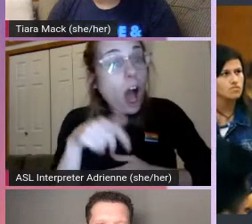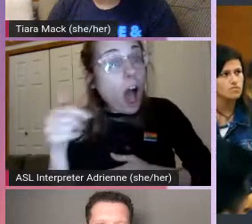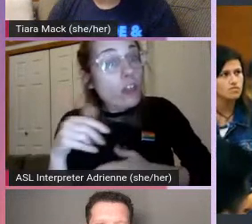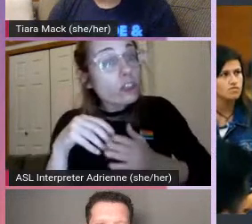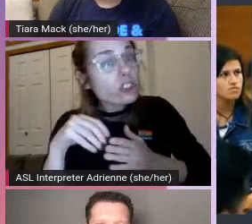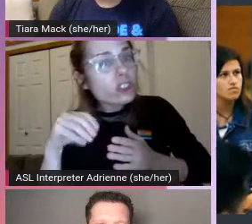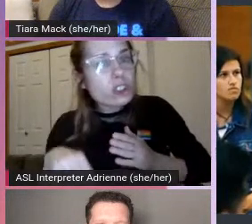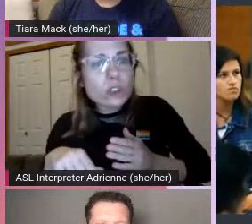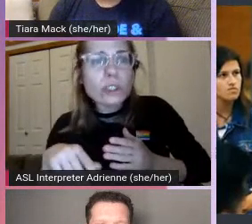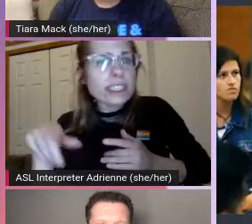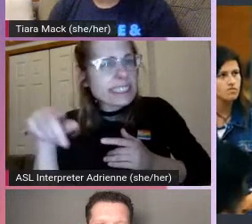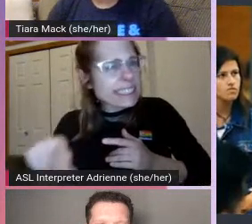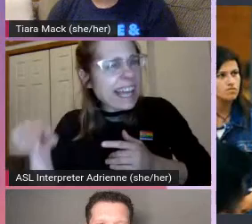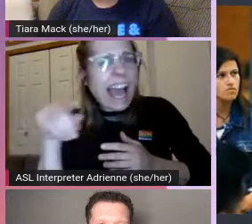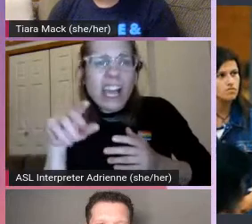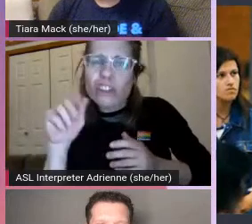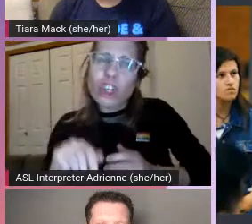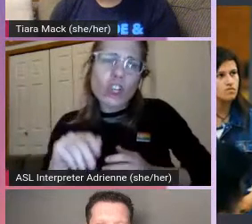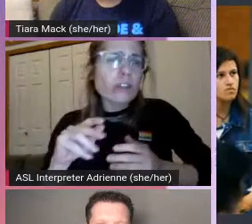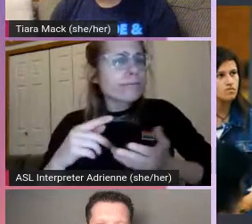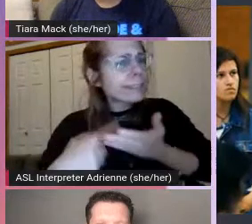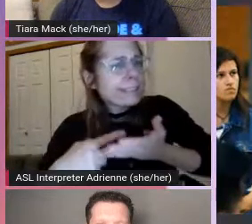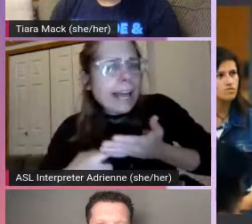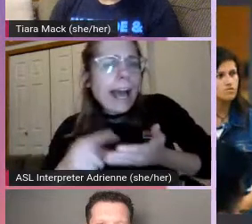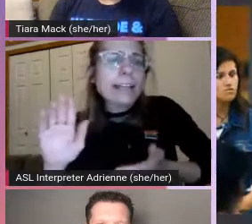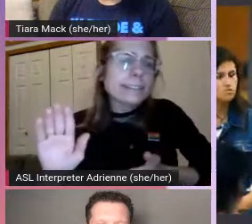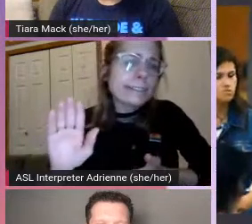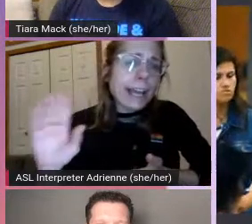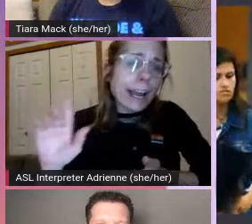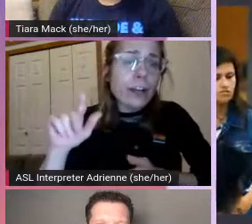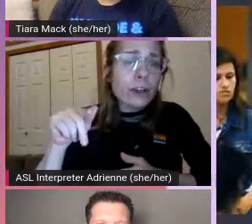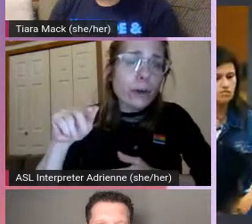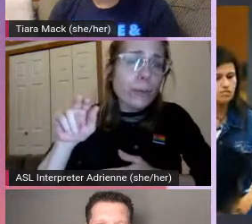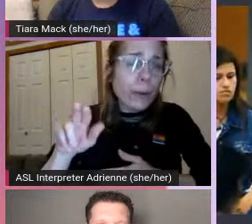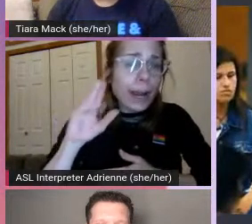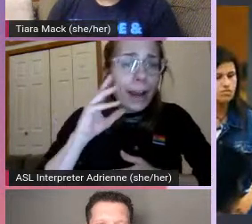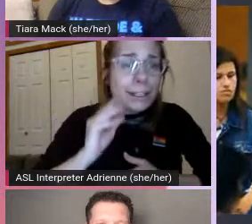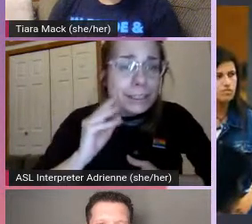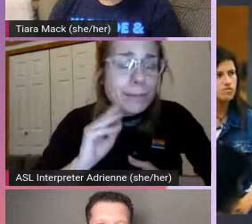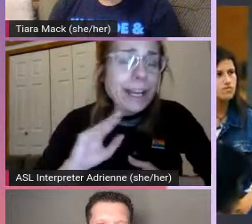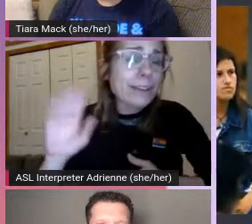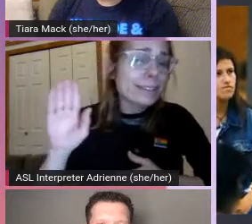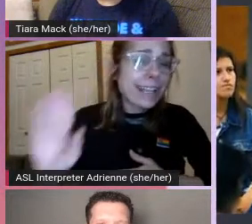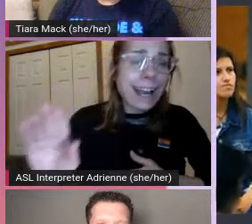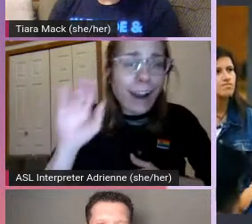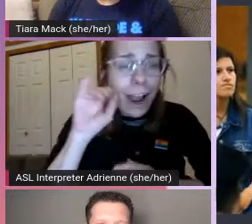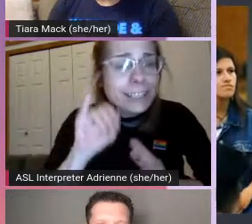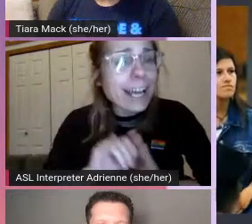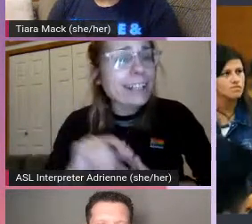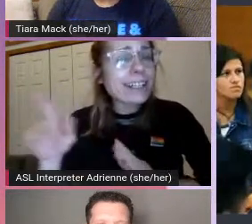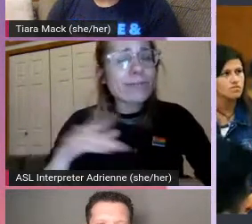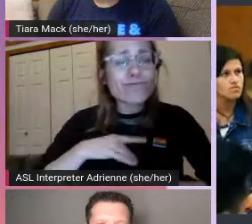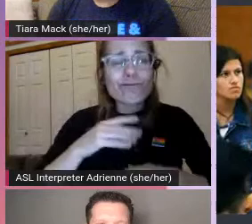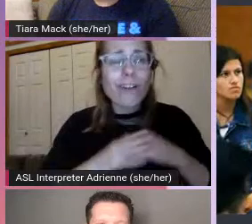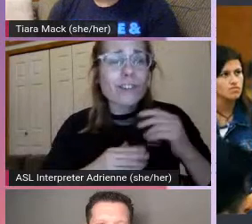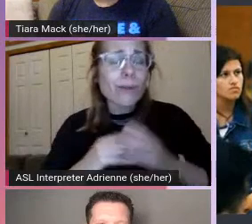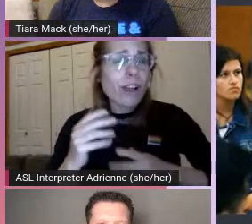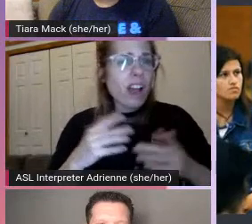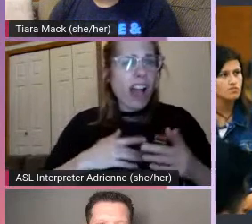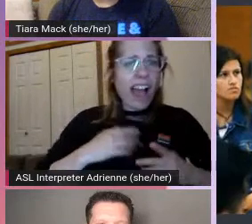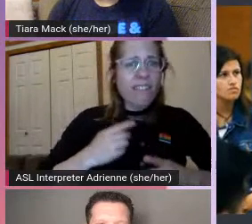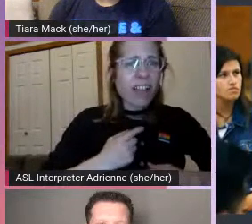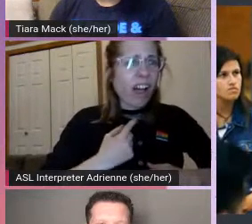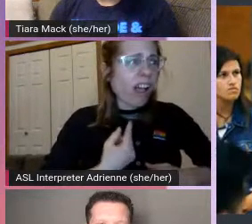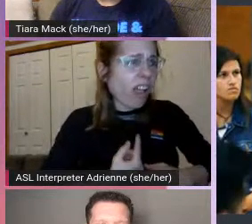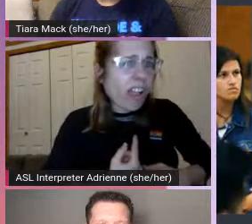their queer experiences and their queer identities, and who were comfortable with terms like questioning and etc., I felt really